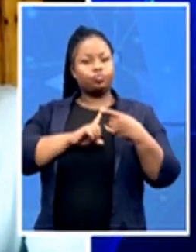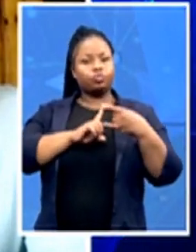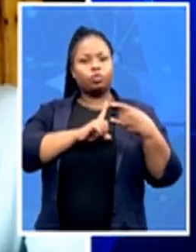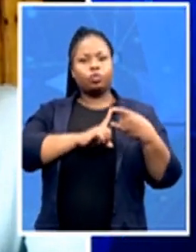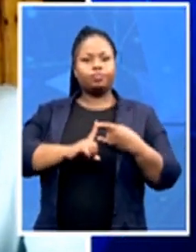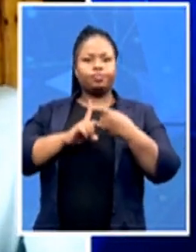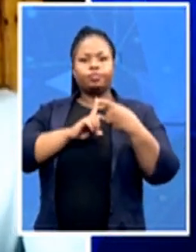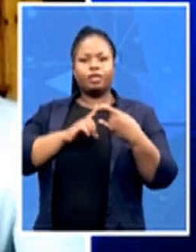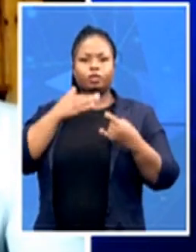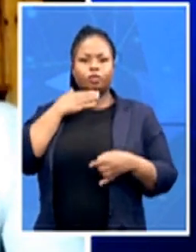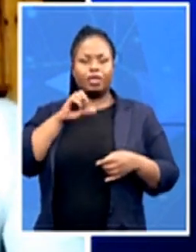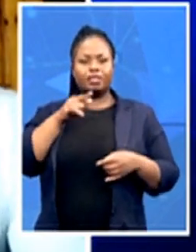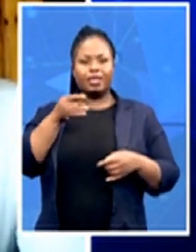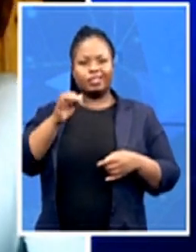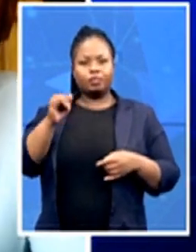this morning.